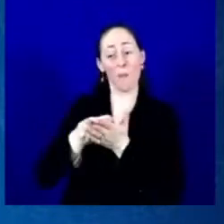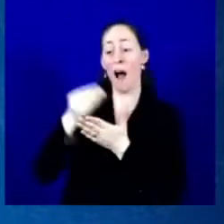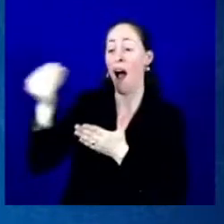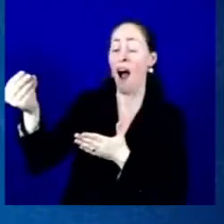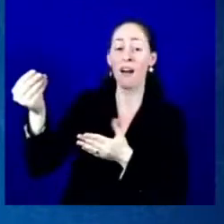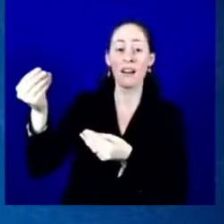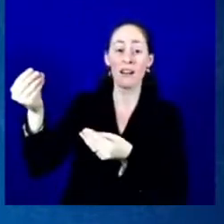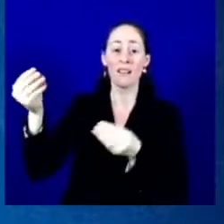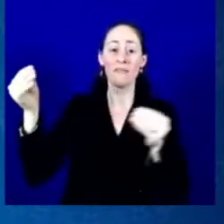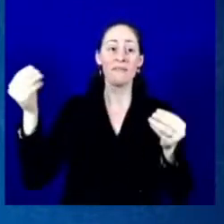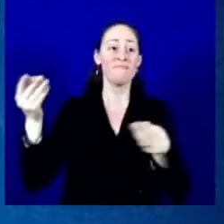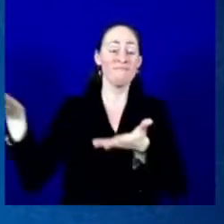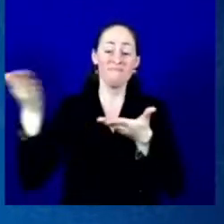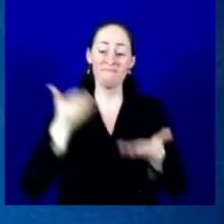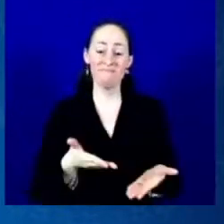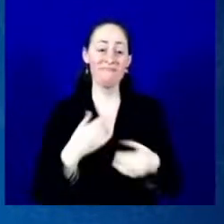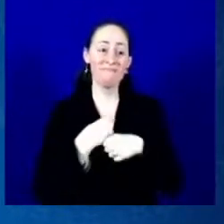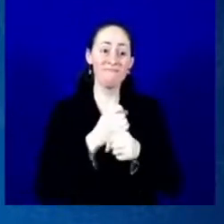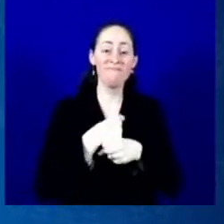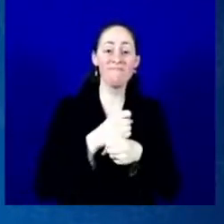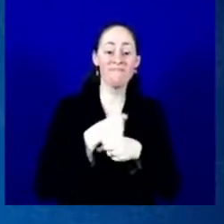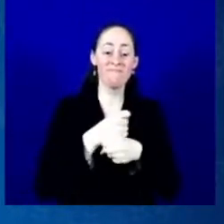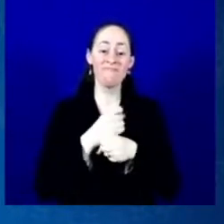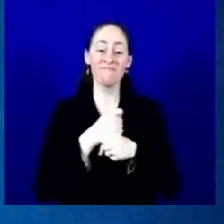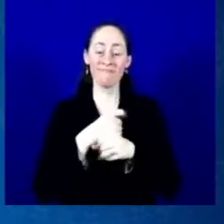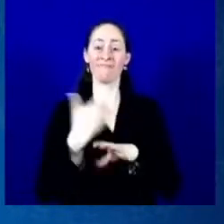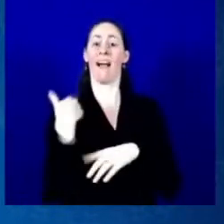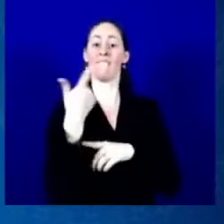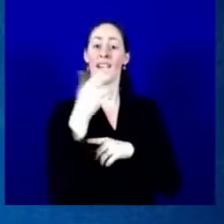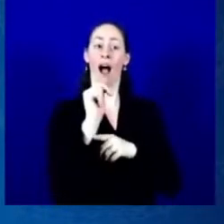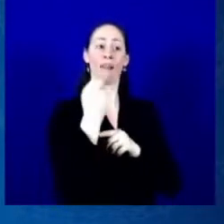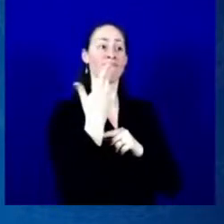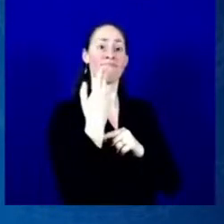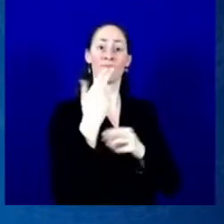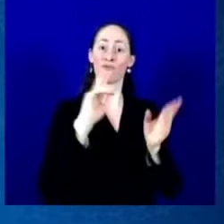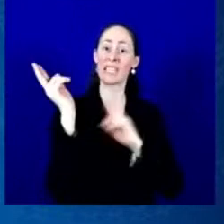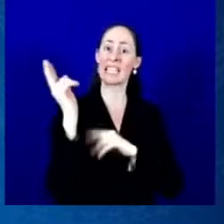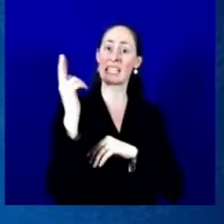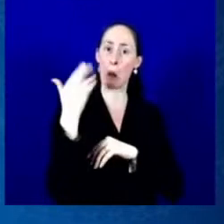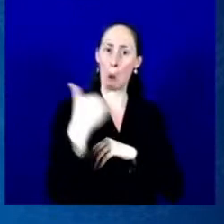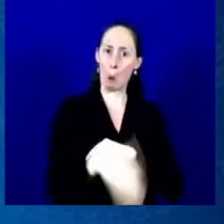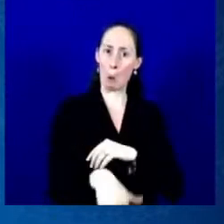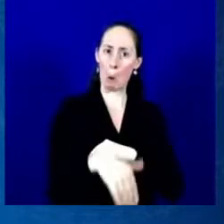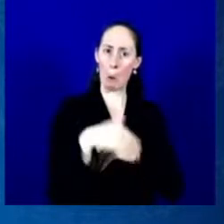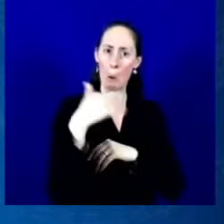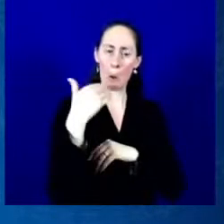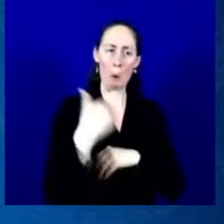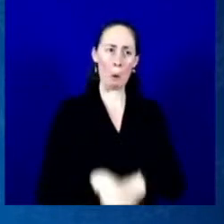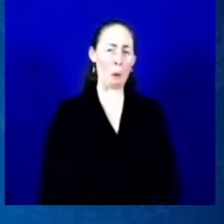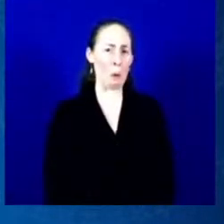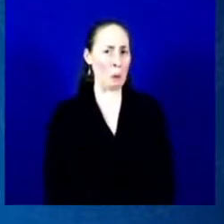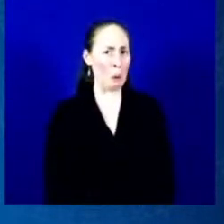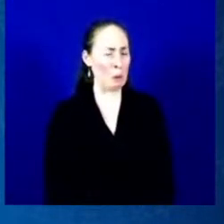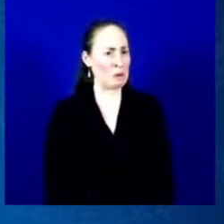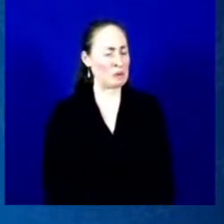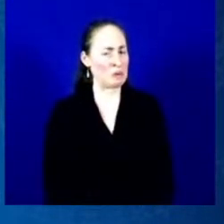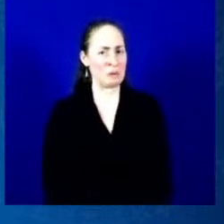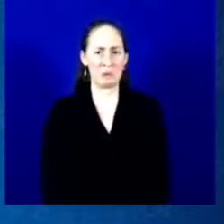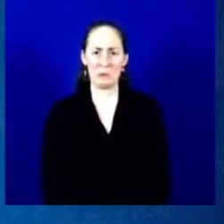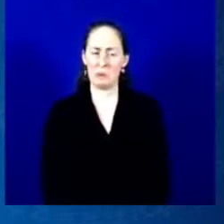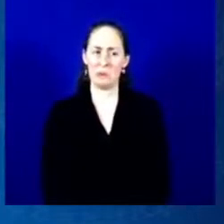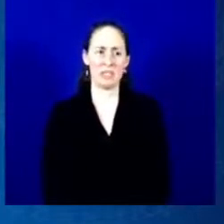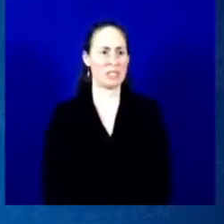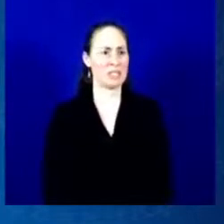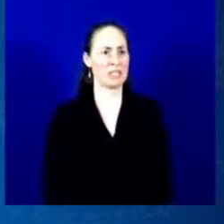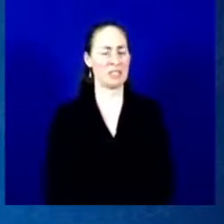lethal. But no more. And I'll do everything in my power to protect the American people from this epidemic of gun violence.